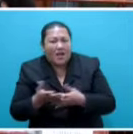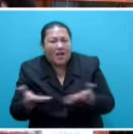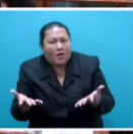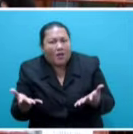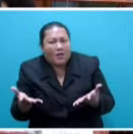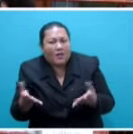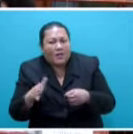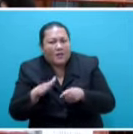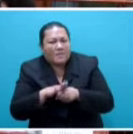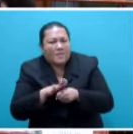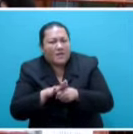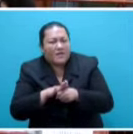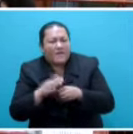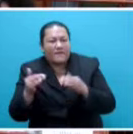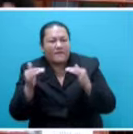Order. And